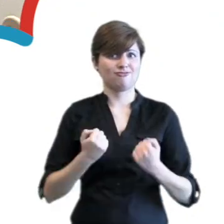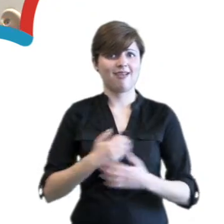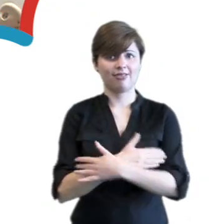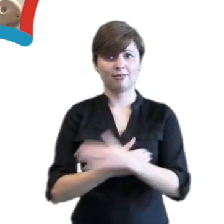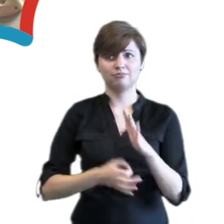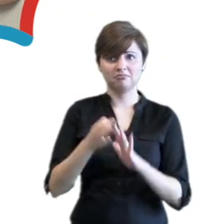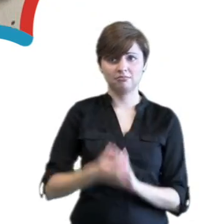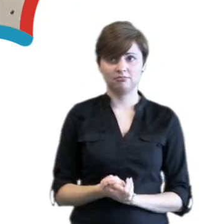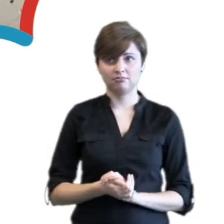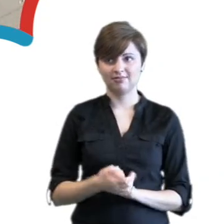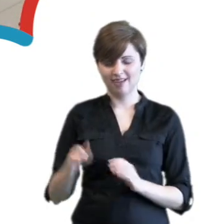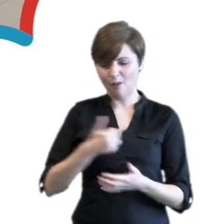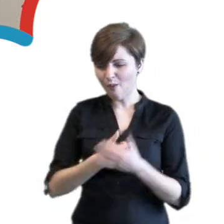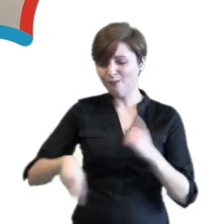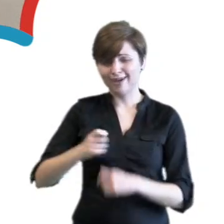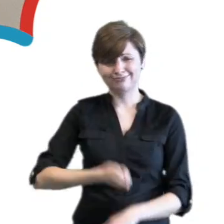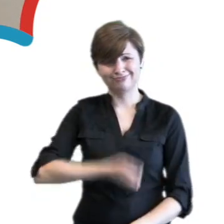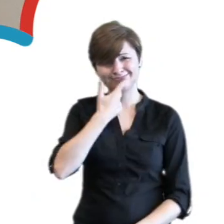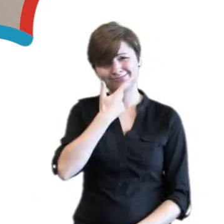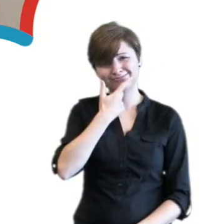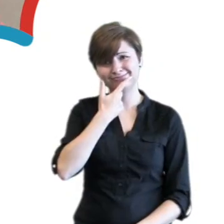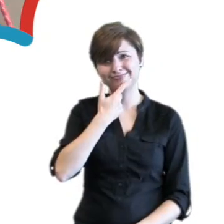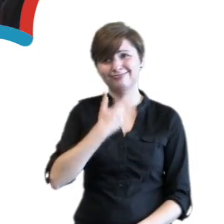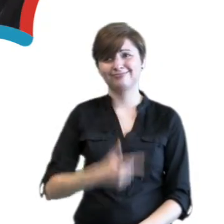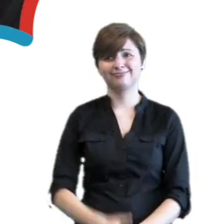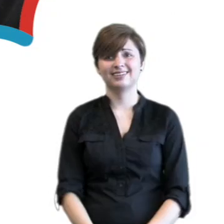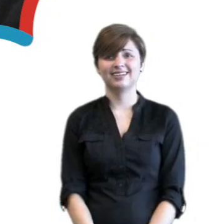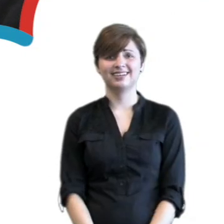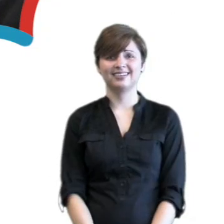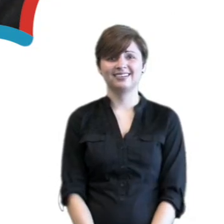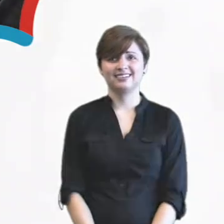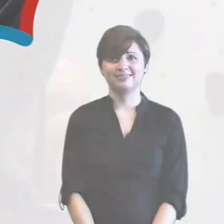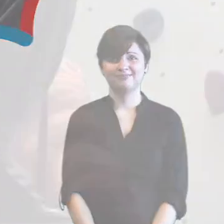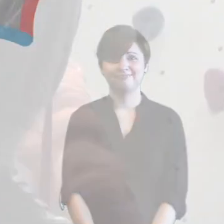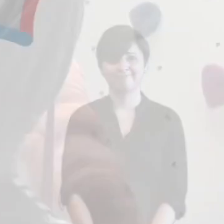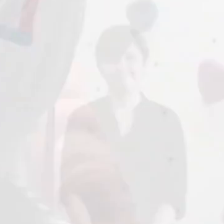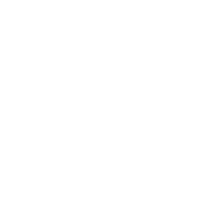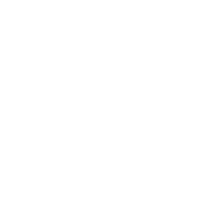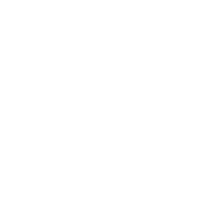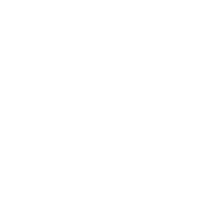strength, and it's putting smiles on the faces basically.